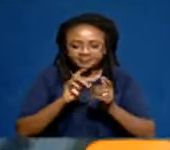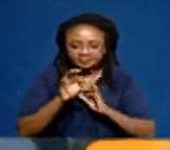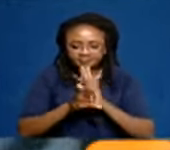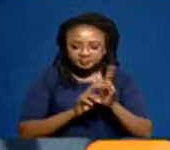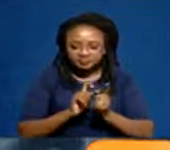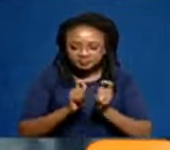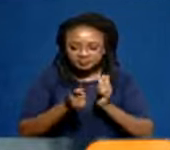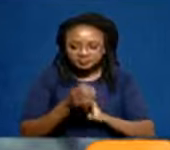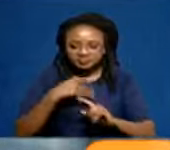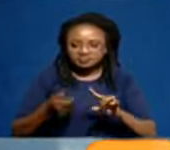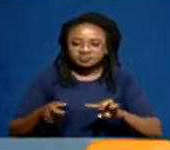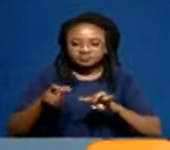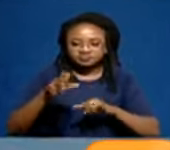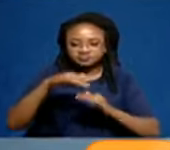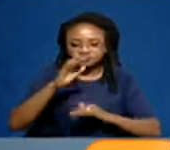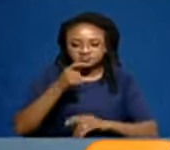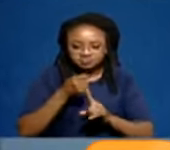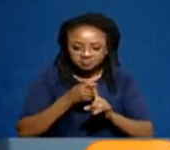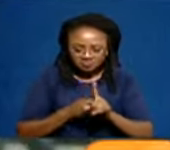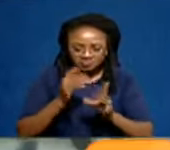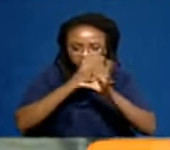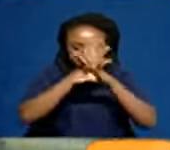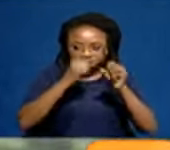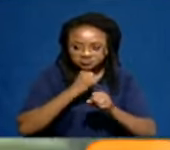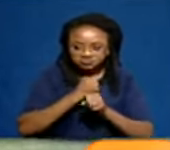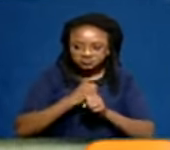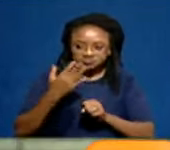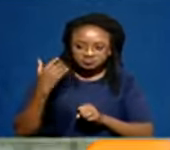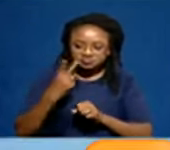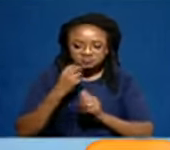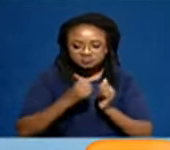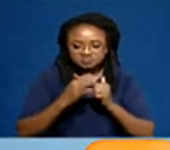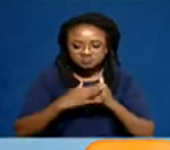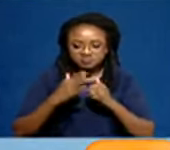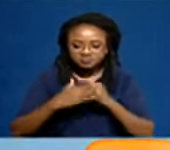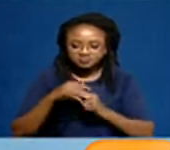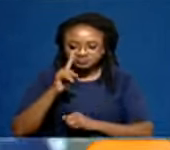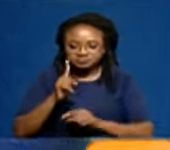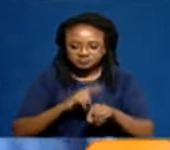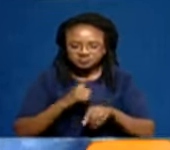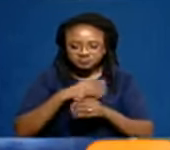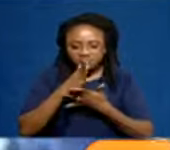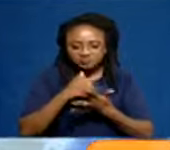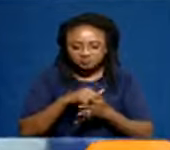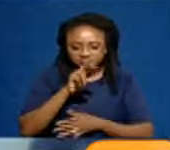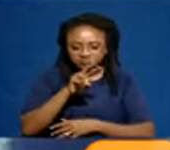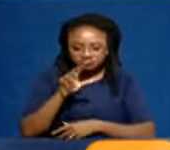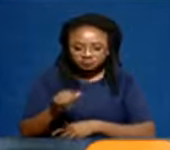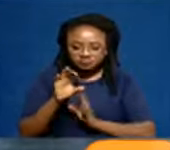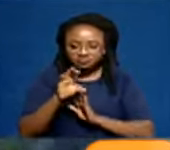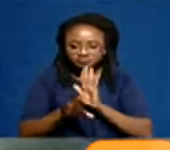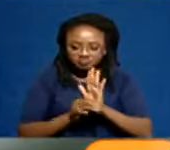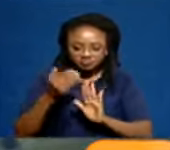limits for the president, a struggle that bore fruits in 1991 when the contentious Section 2A of then Constitution